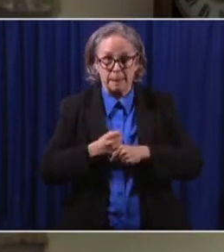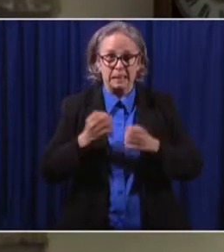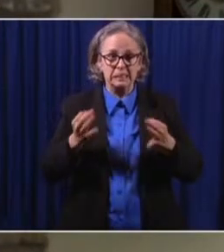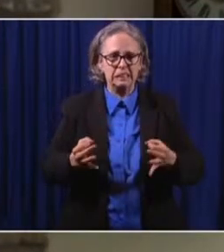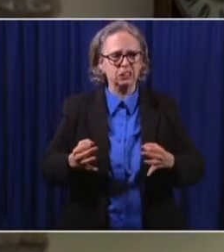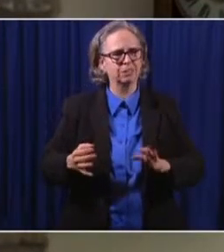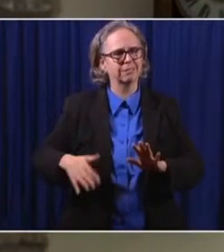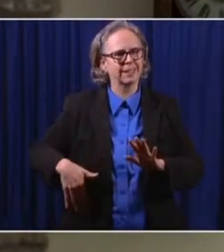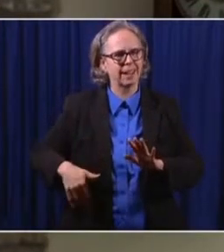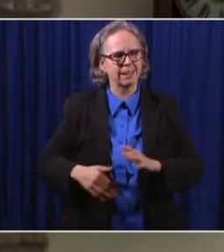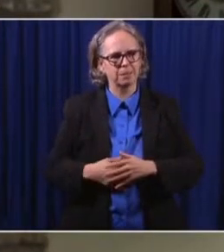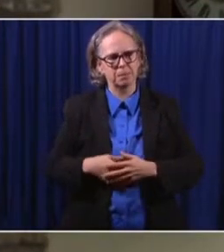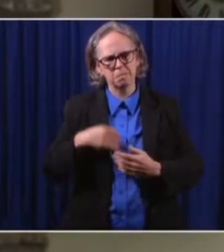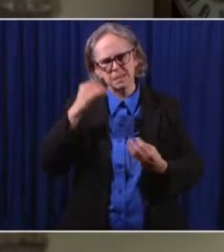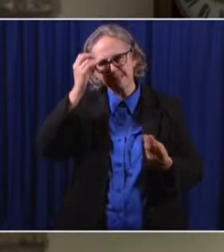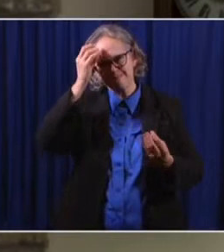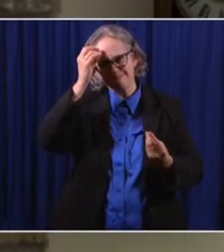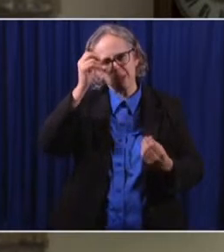about